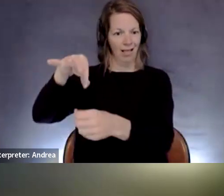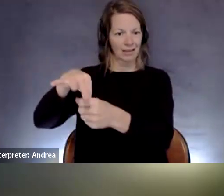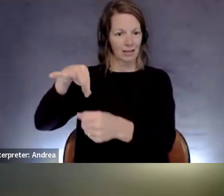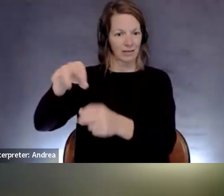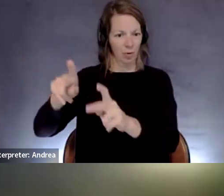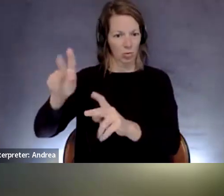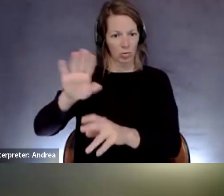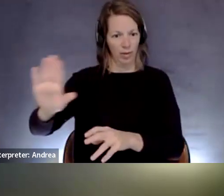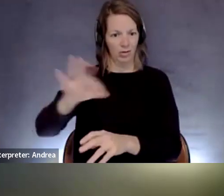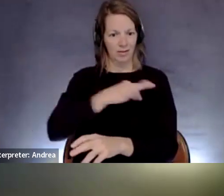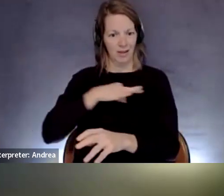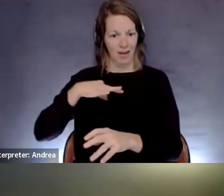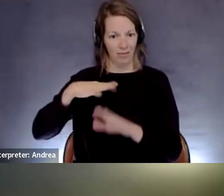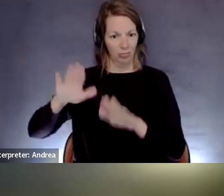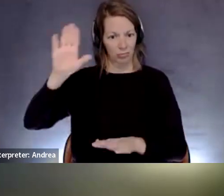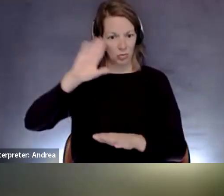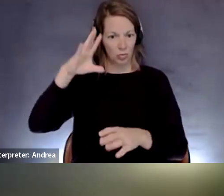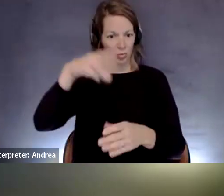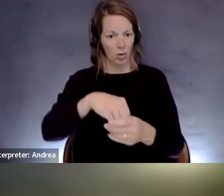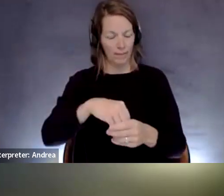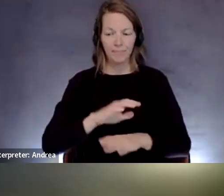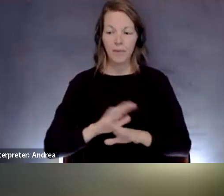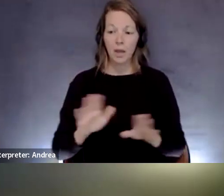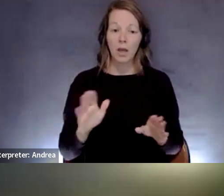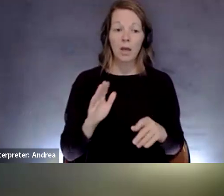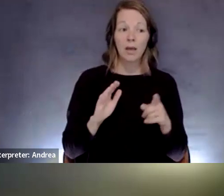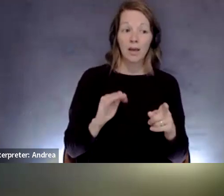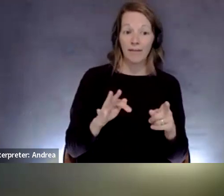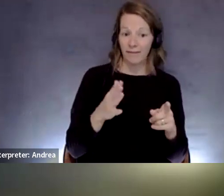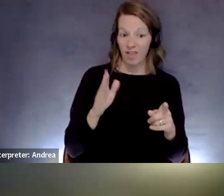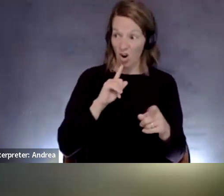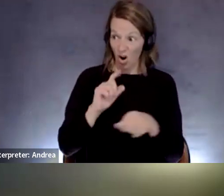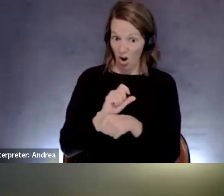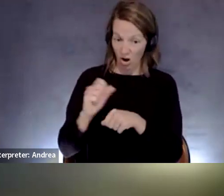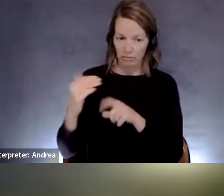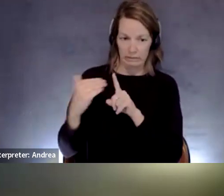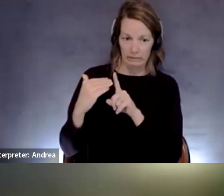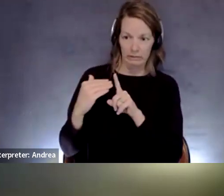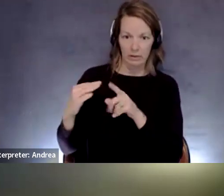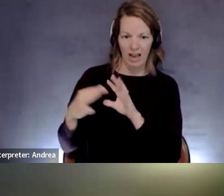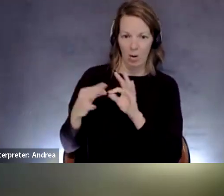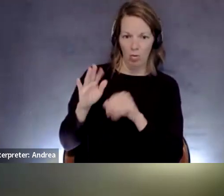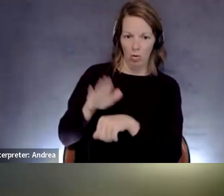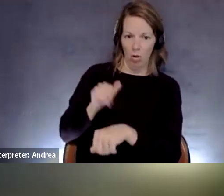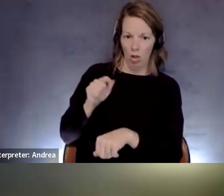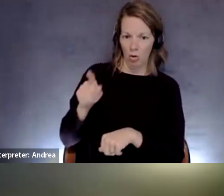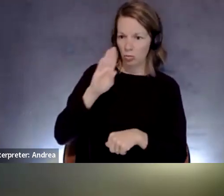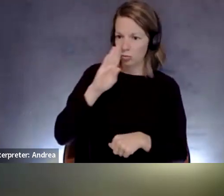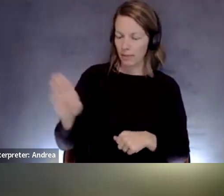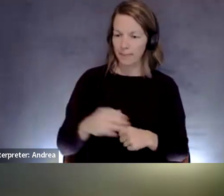staff that have a raised hand. If there are, please message me and I'll be sure to call on you. Thank